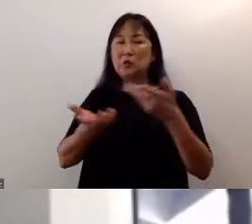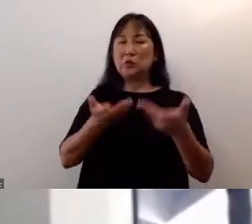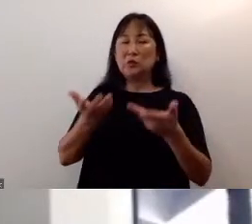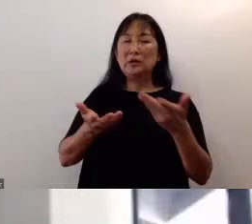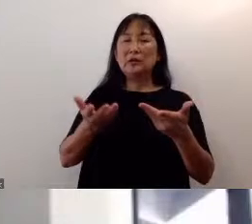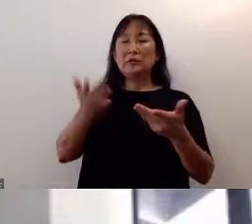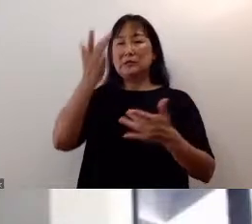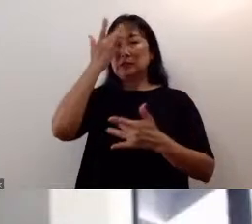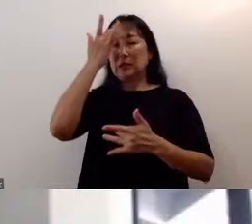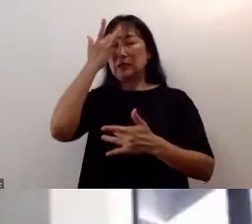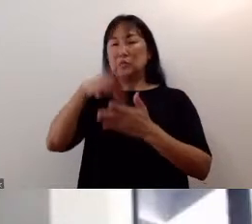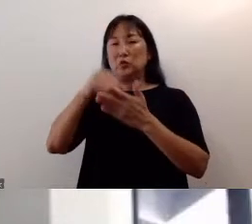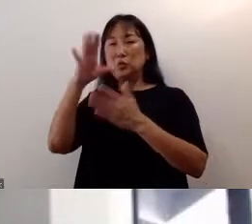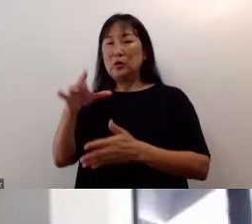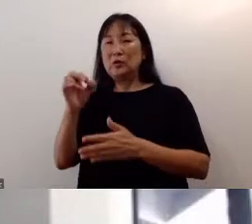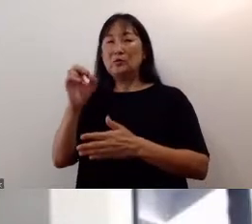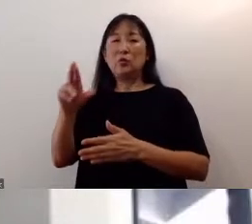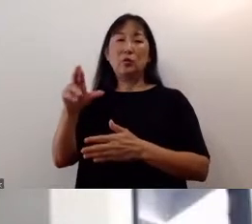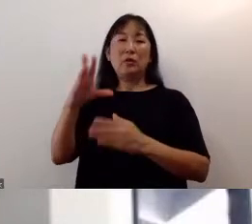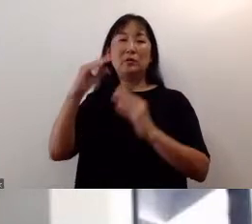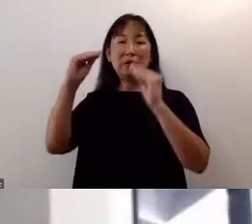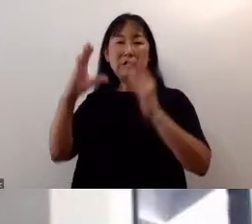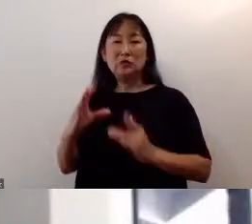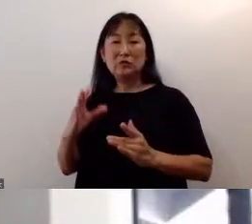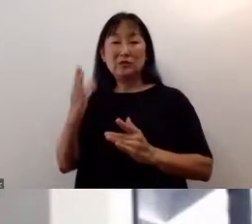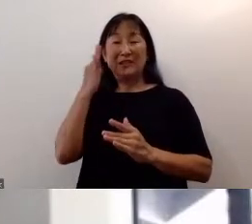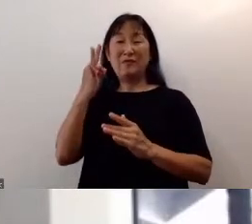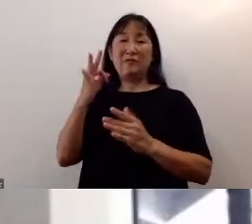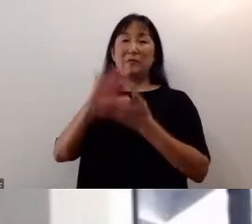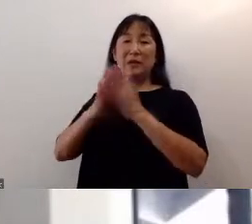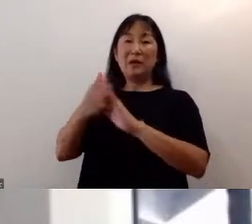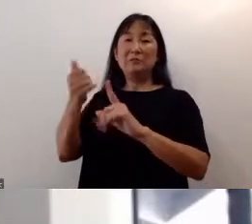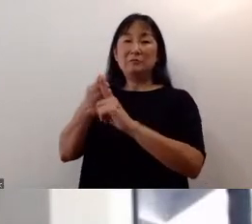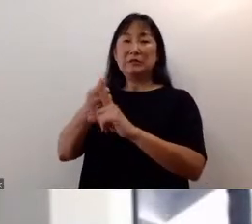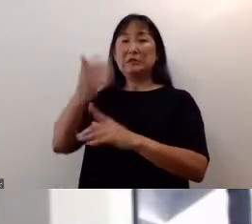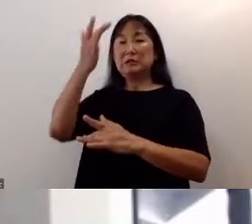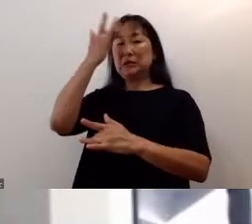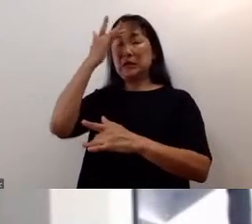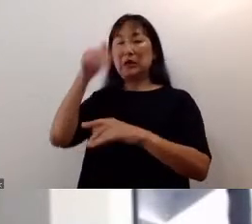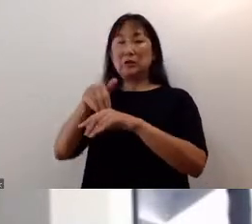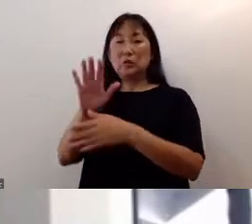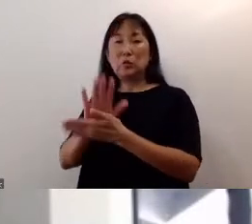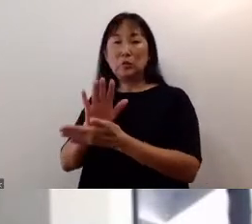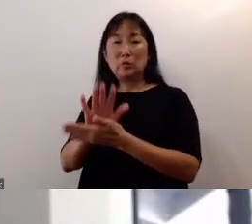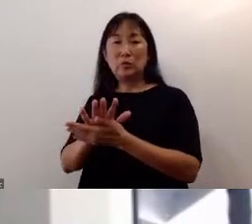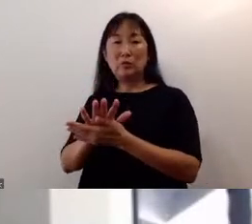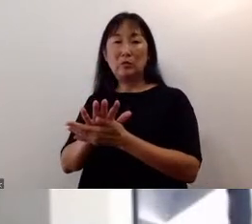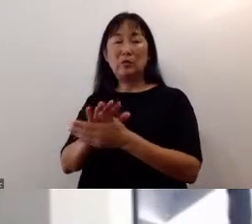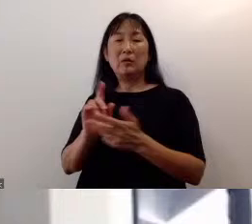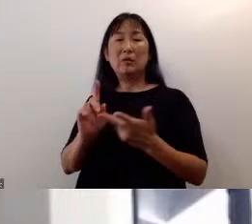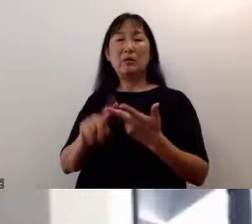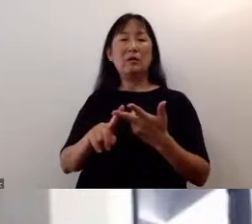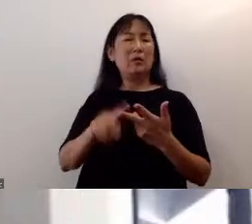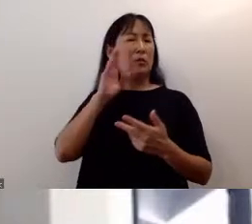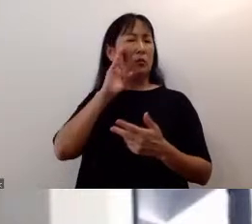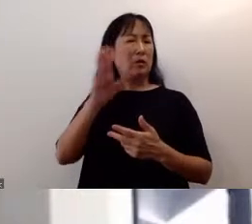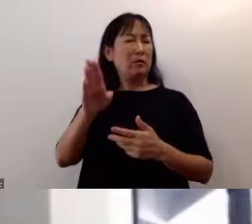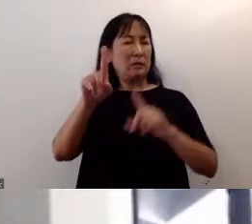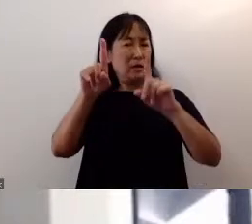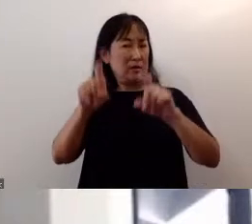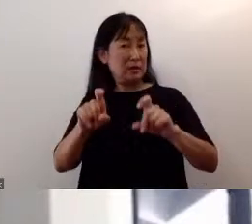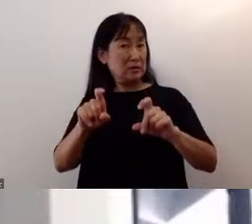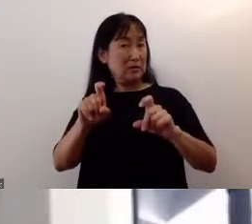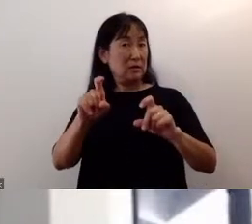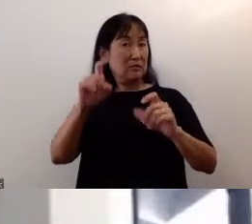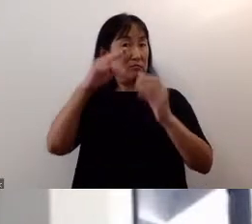sick and become sick at school. This includes asking if there will be any expectations for testing of employees and or